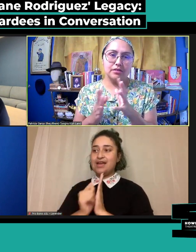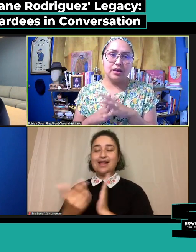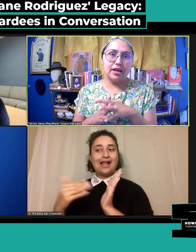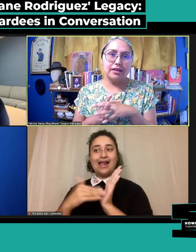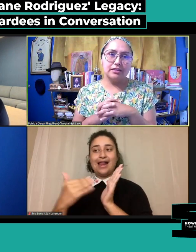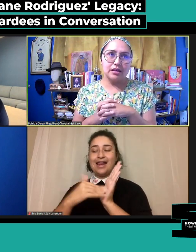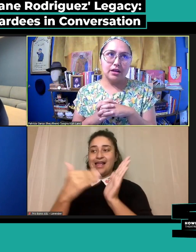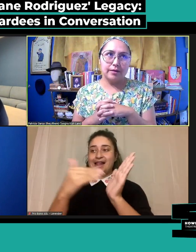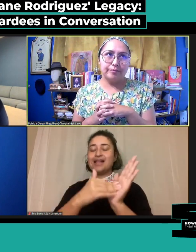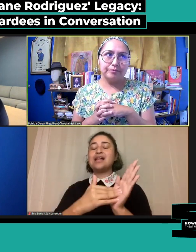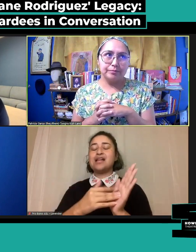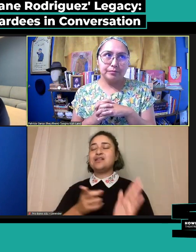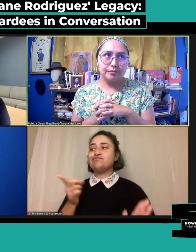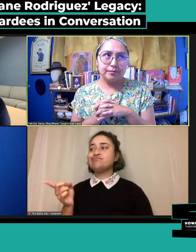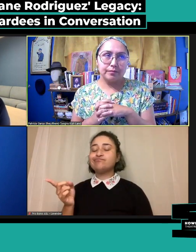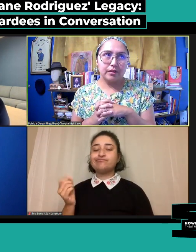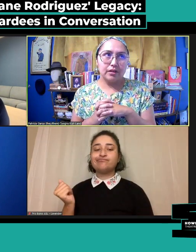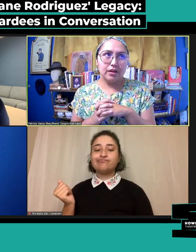times,